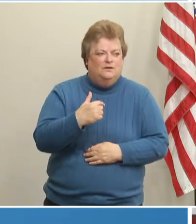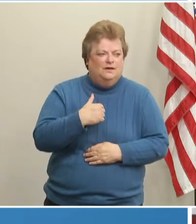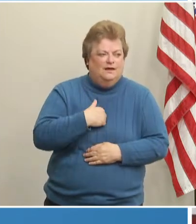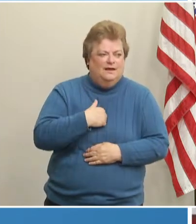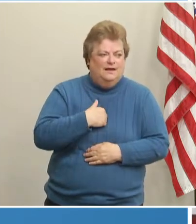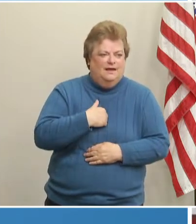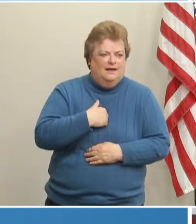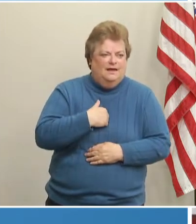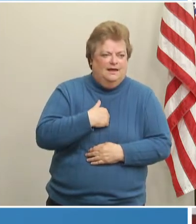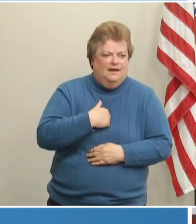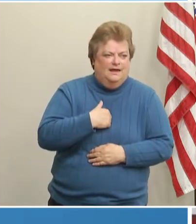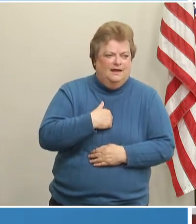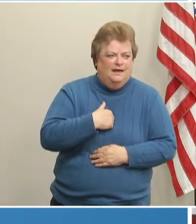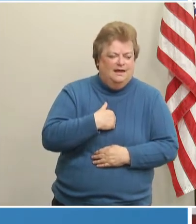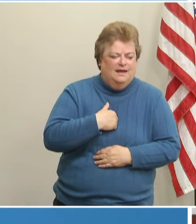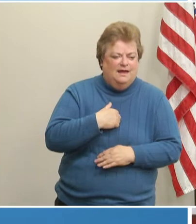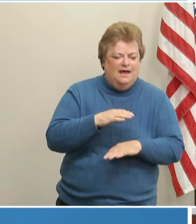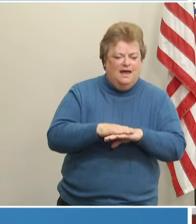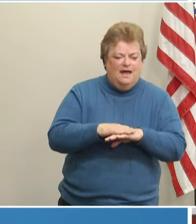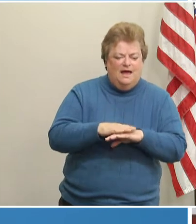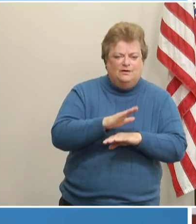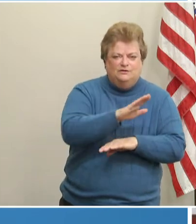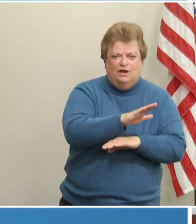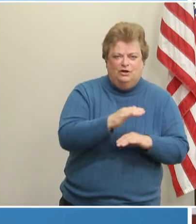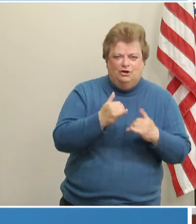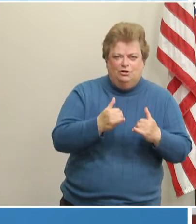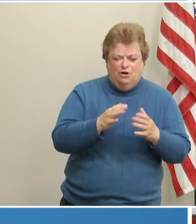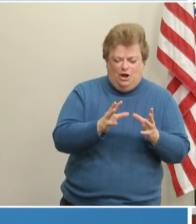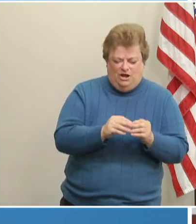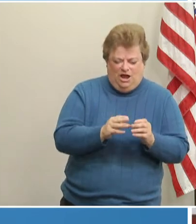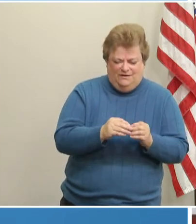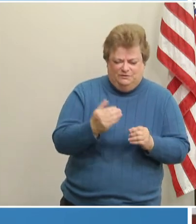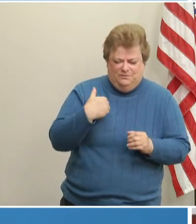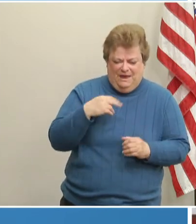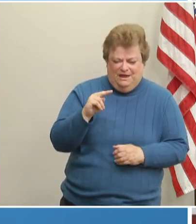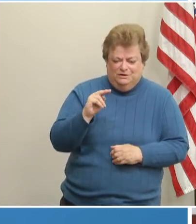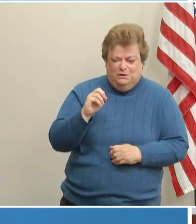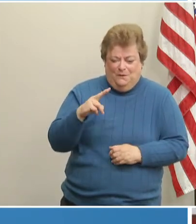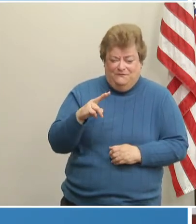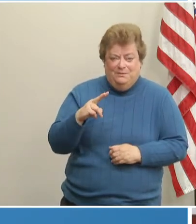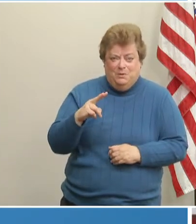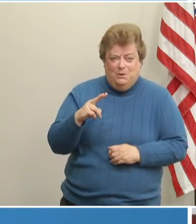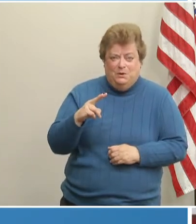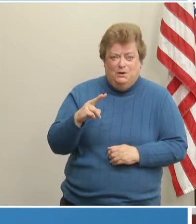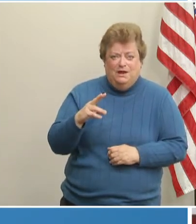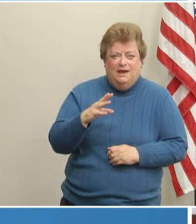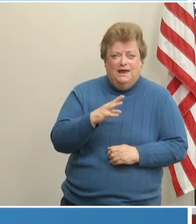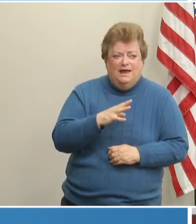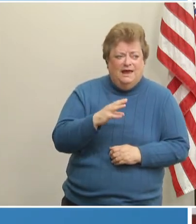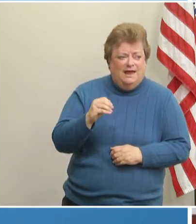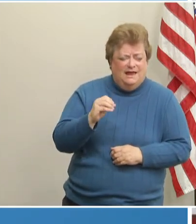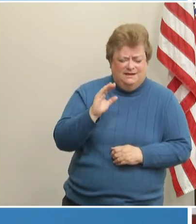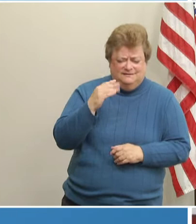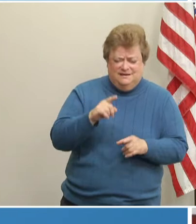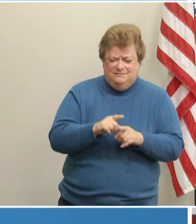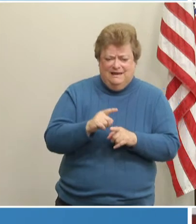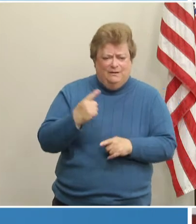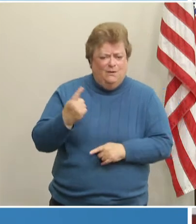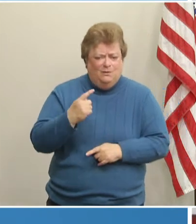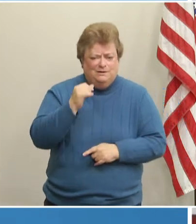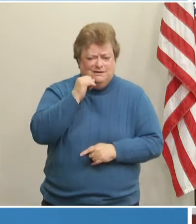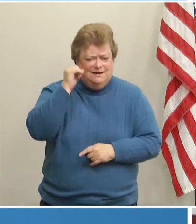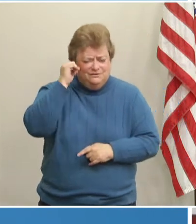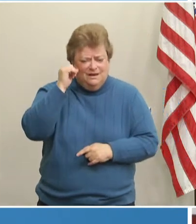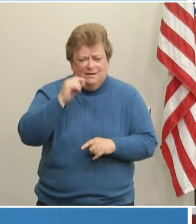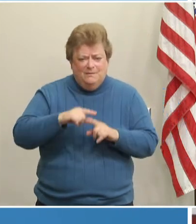this, the mayor's press conference back in November, shortly before Thanksgiving. And in some ways that seems like yesterday. In other ways, it seems like